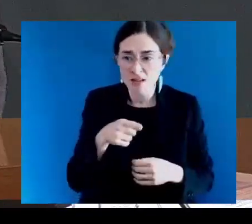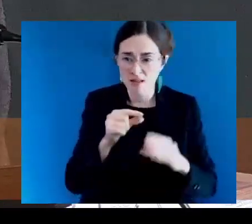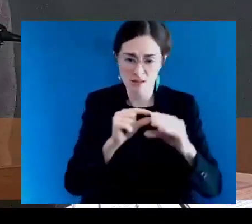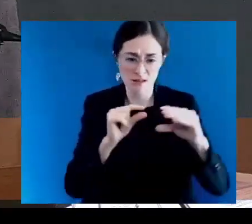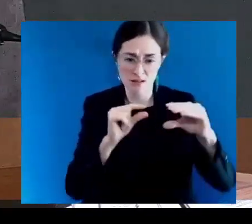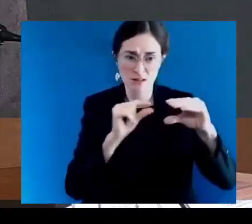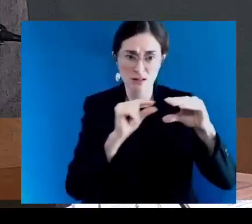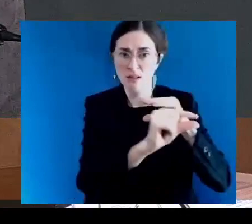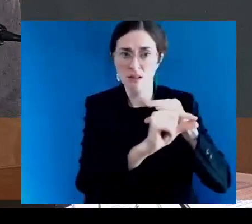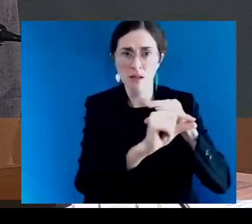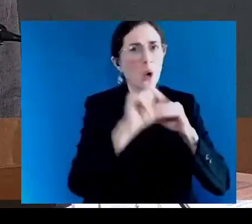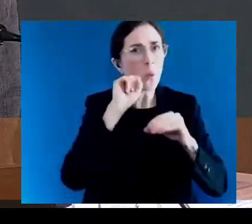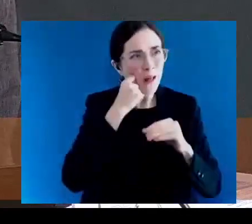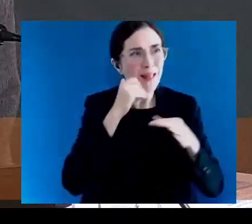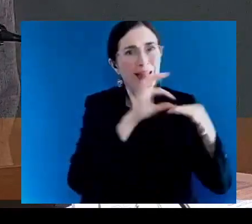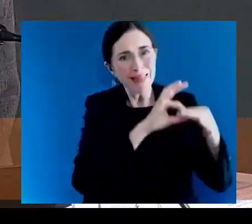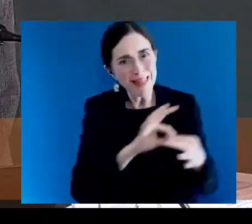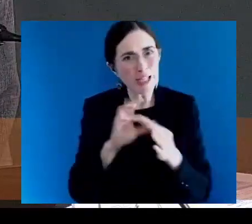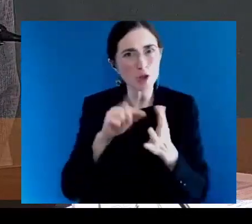forthcoming.